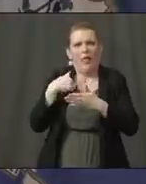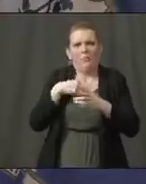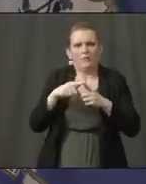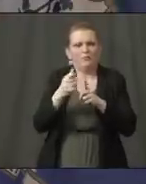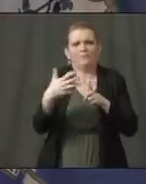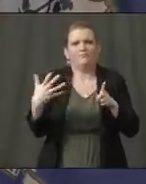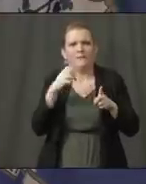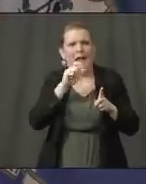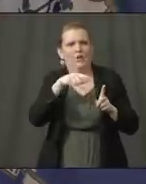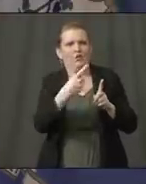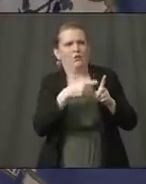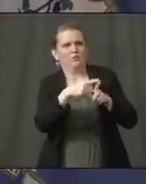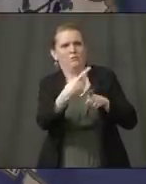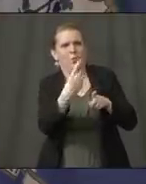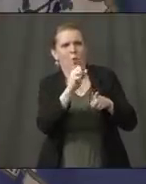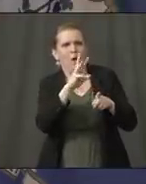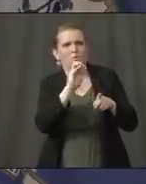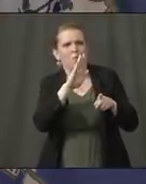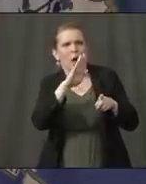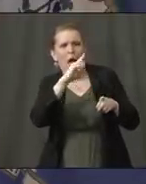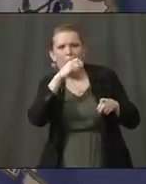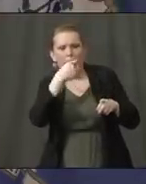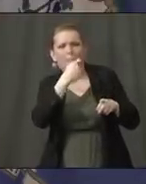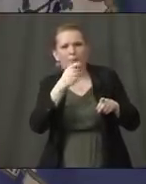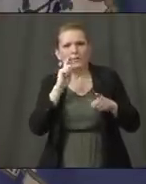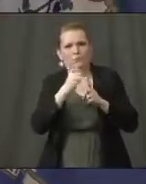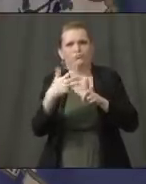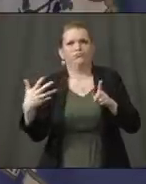think we're going to get the green light on that within a few days.